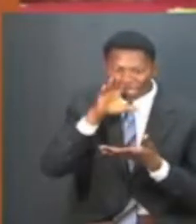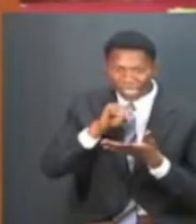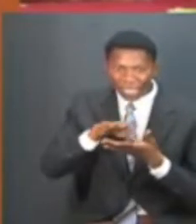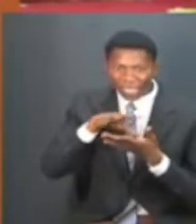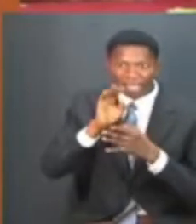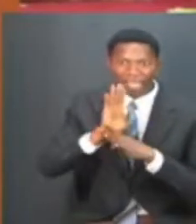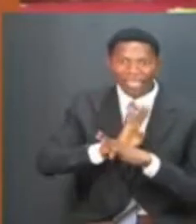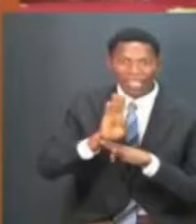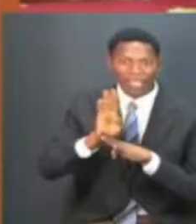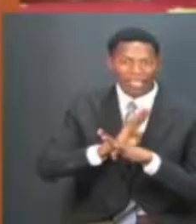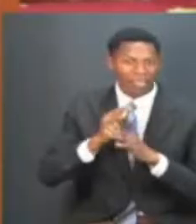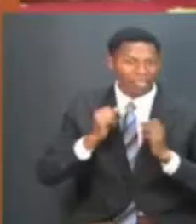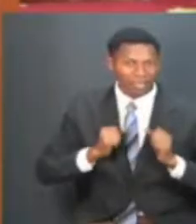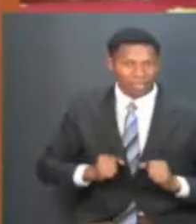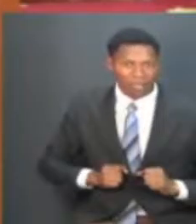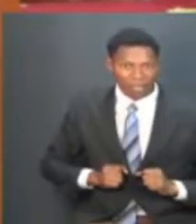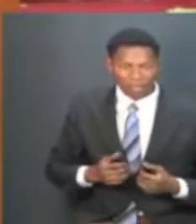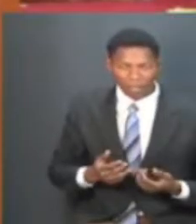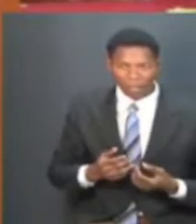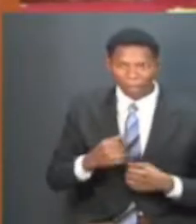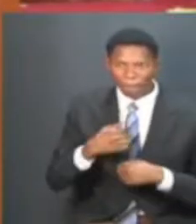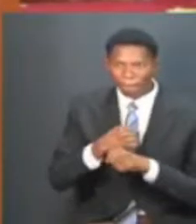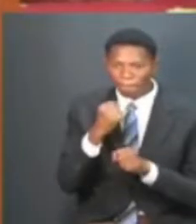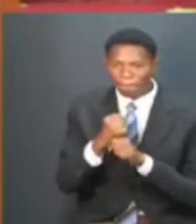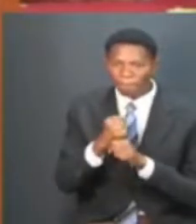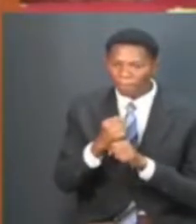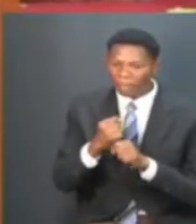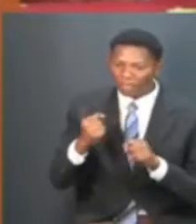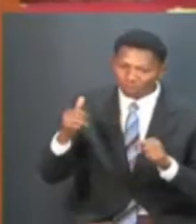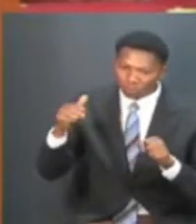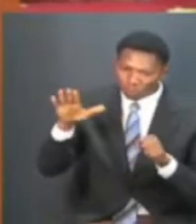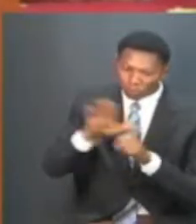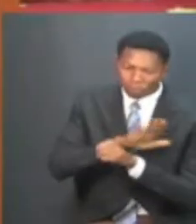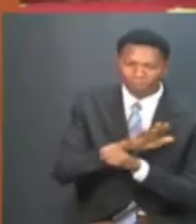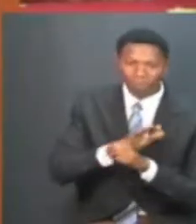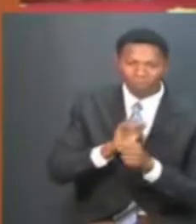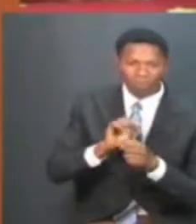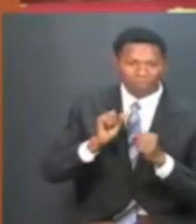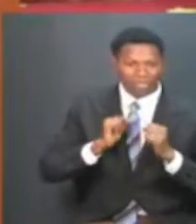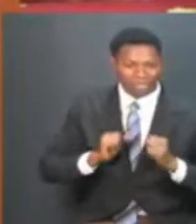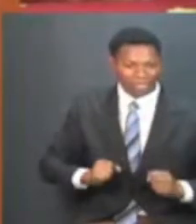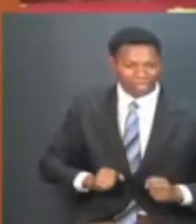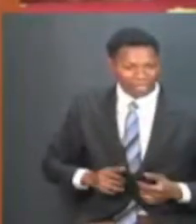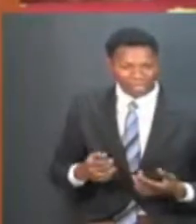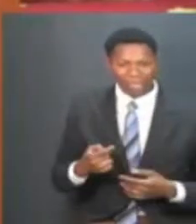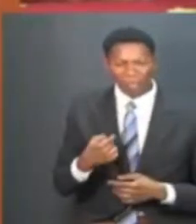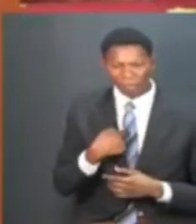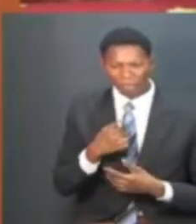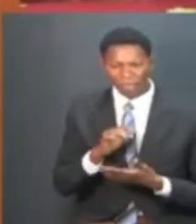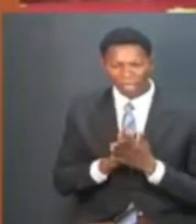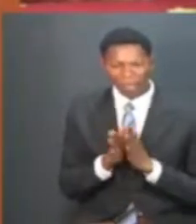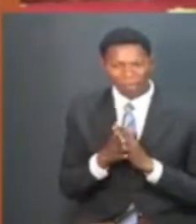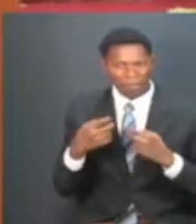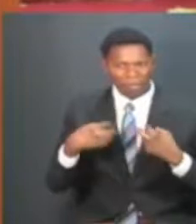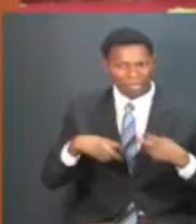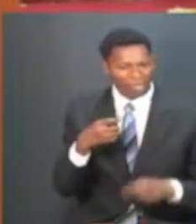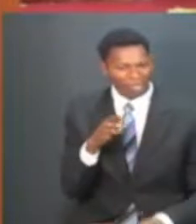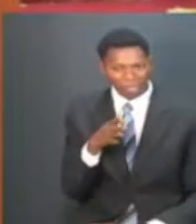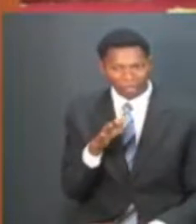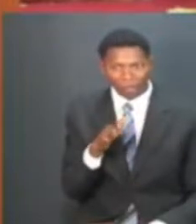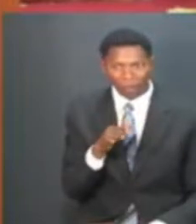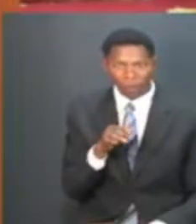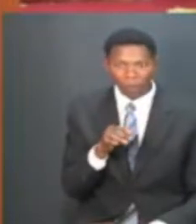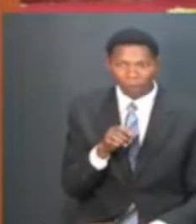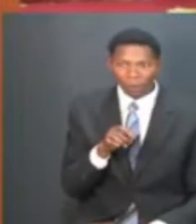subjects. And to make it a complete core subject, that is where I have my problem. You can incorporate it